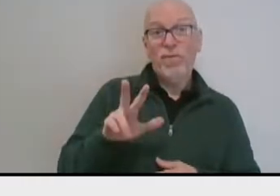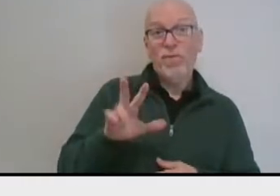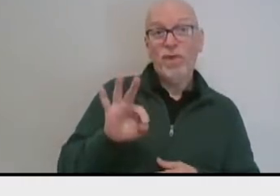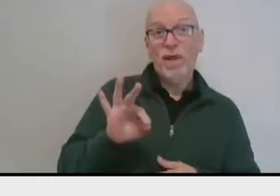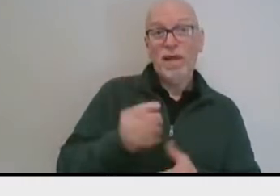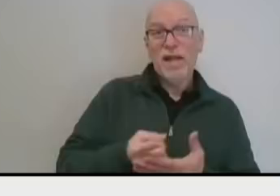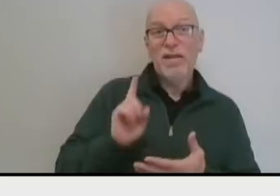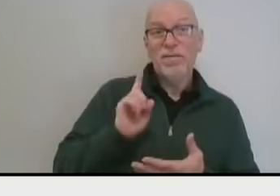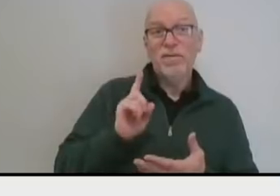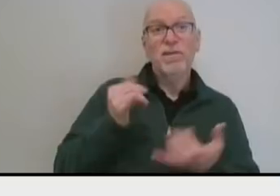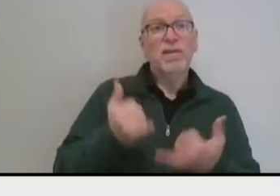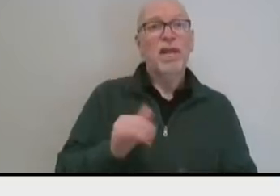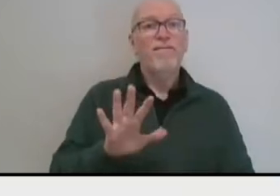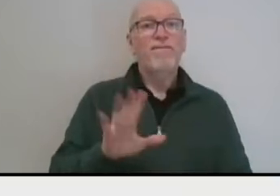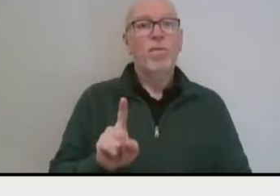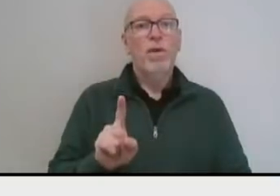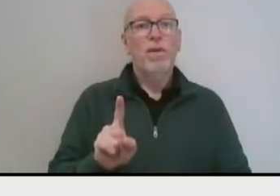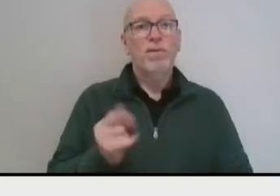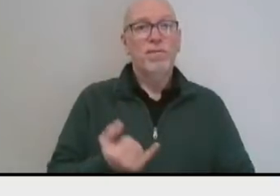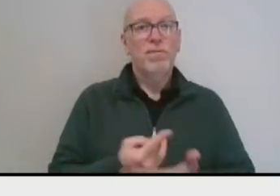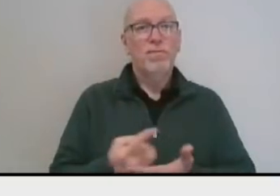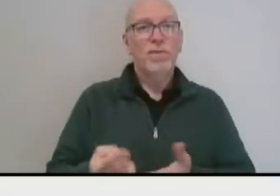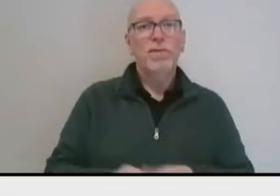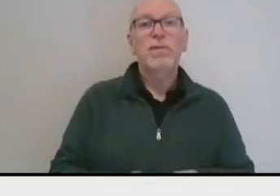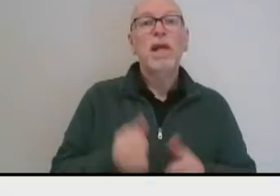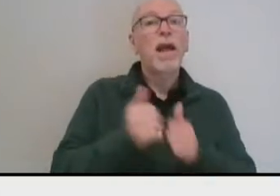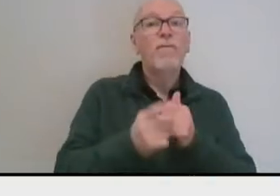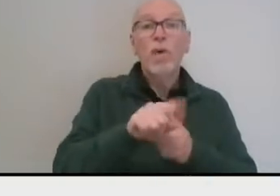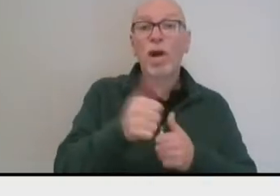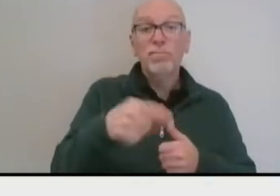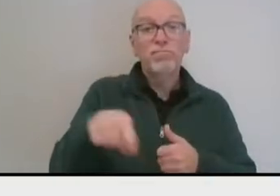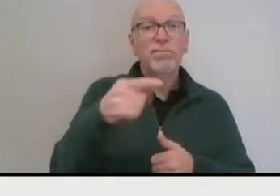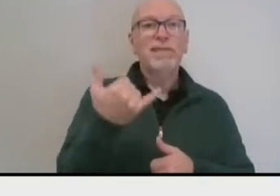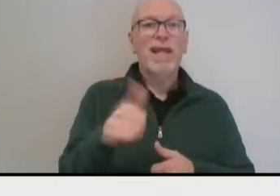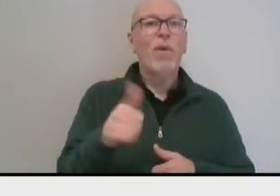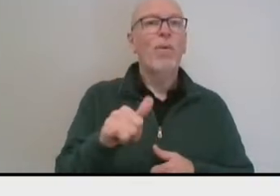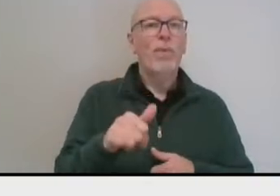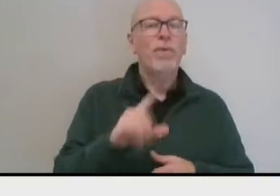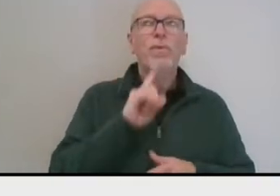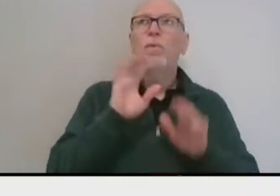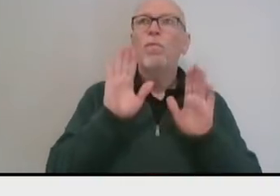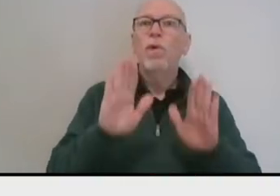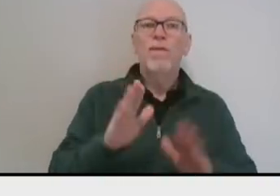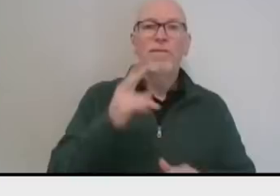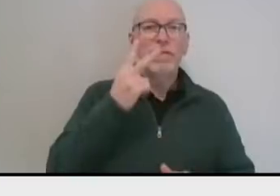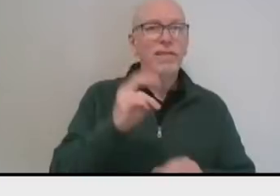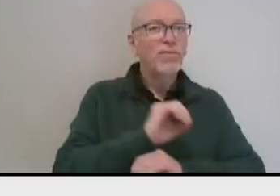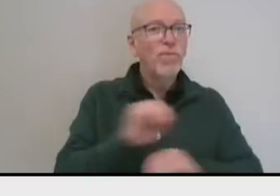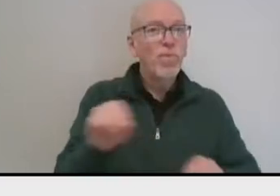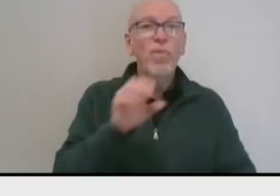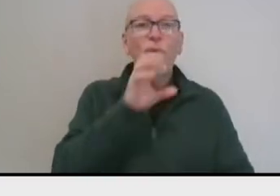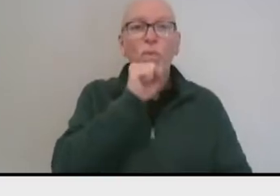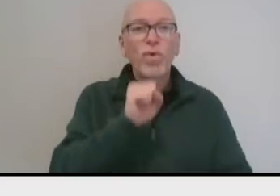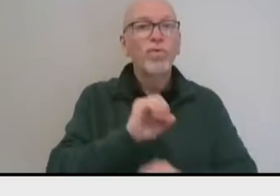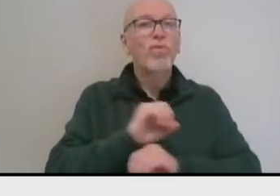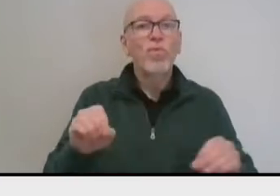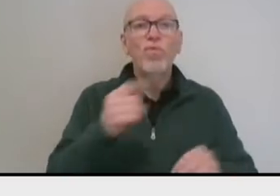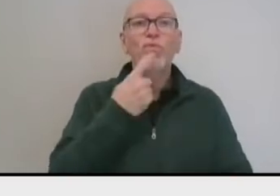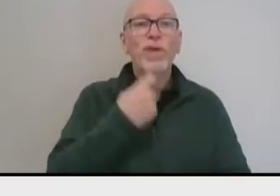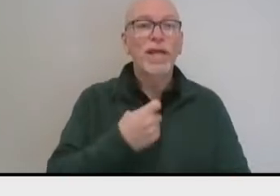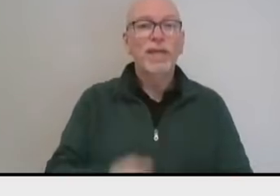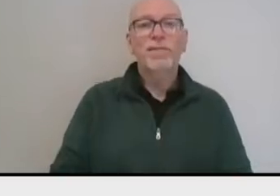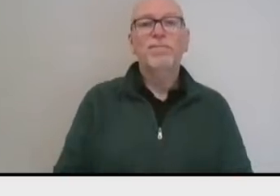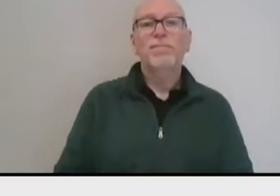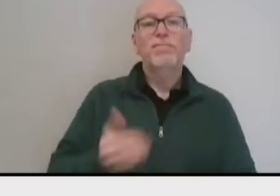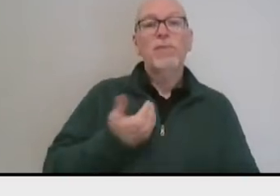week to 51 this week. Everyone else is in yellow, and it's wonderful to see no orange or red. Our